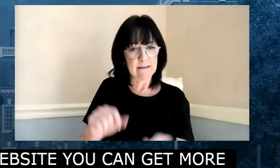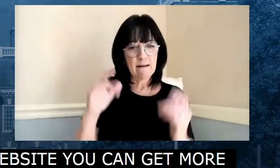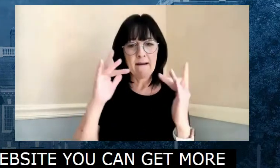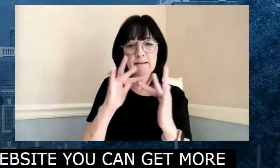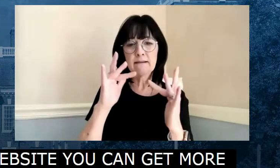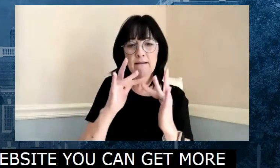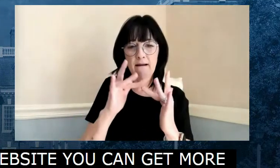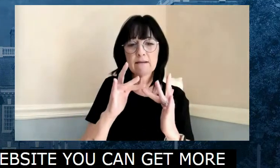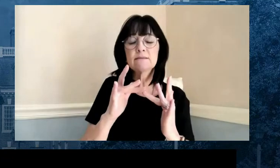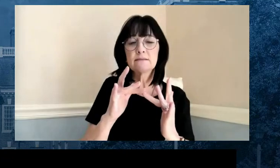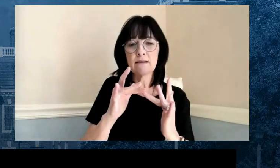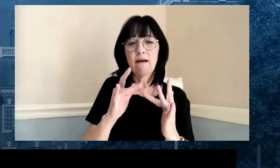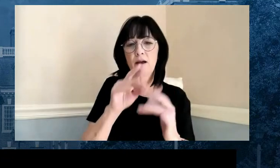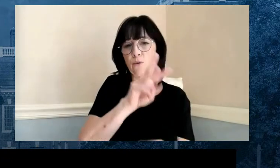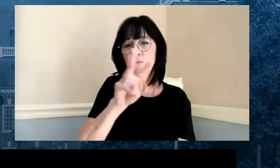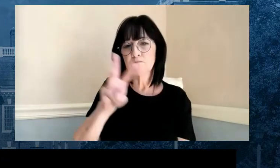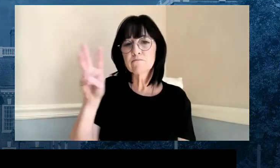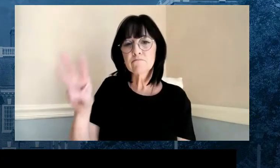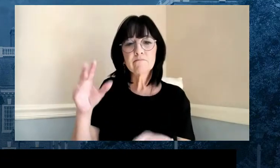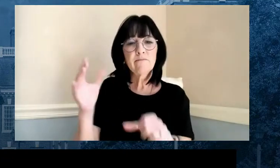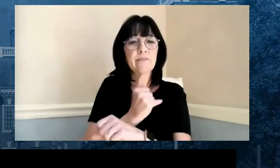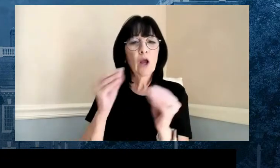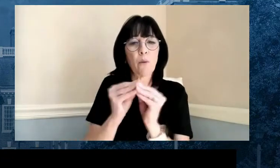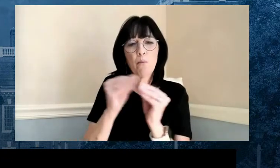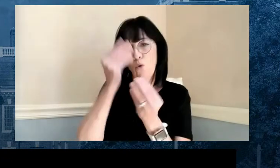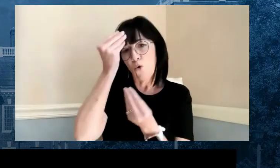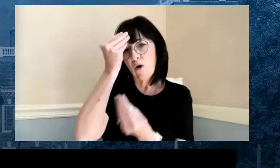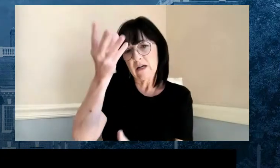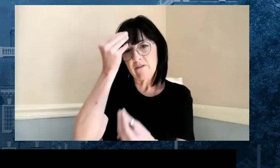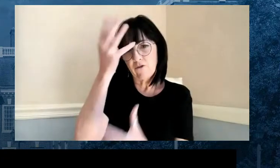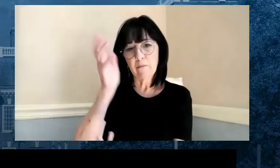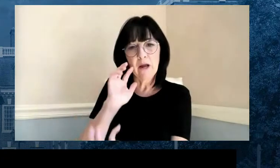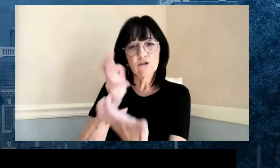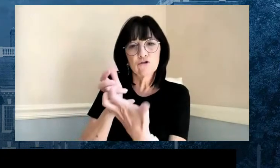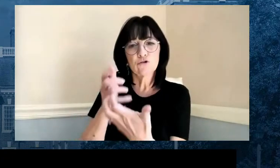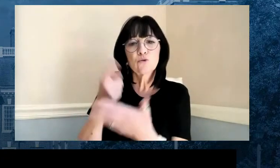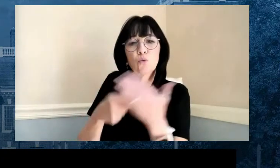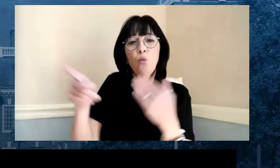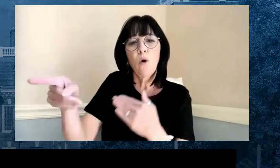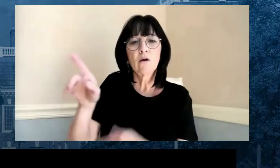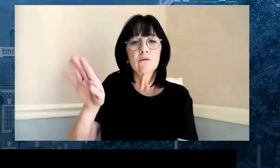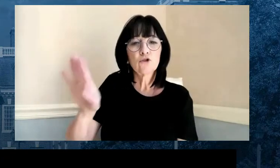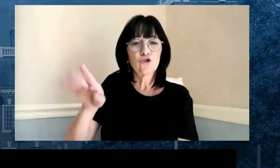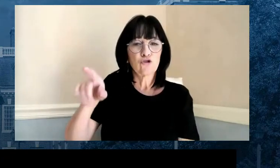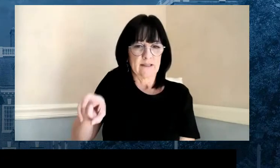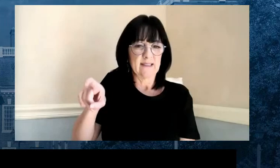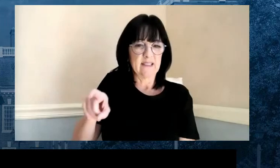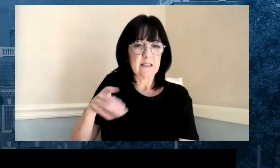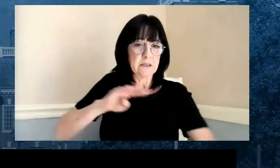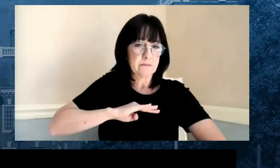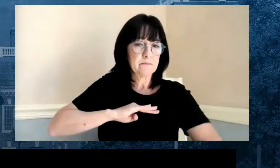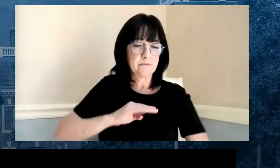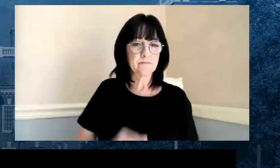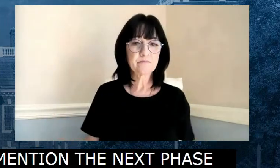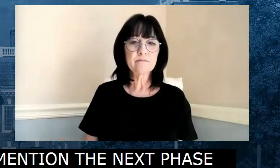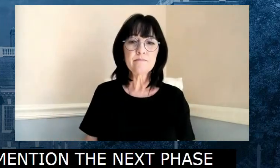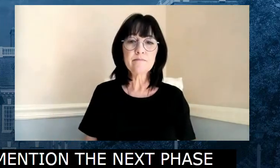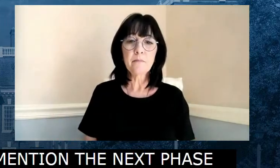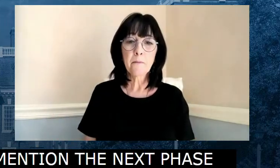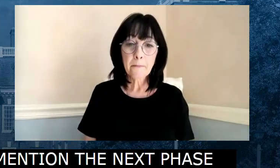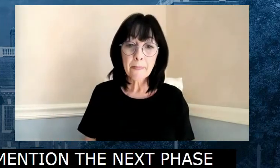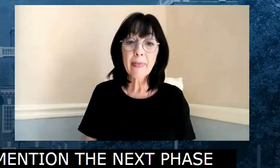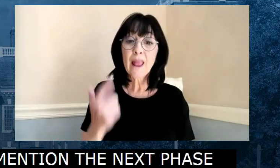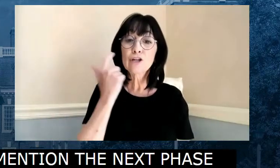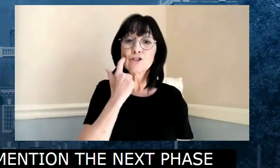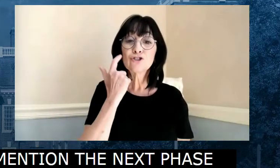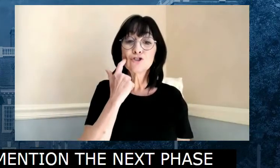Finally, on my last slide, I just want to mention the next phase of our public awareness campaign regarding vaccines. We just launched